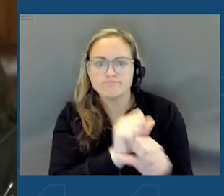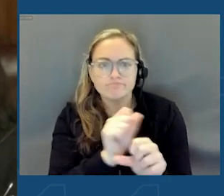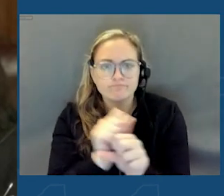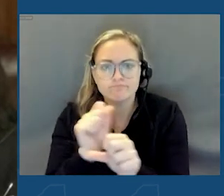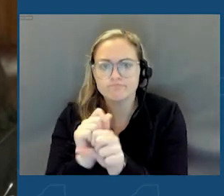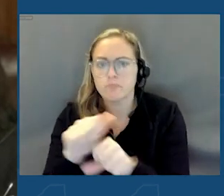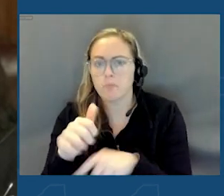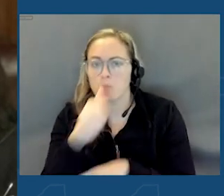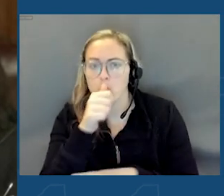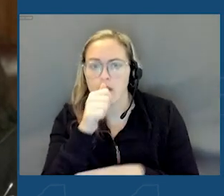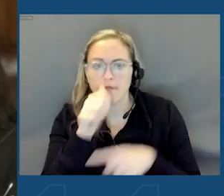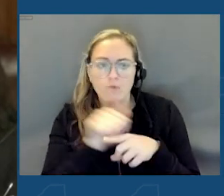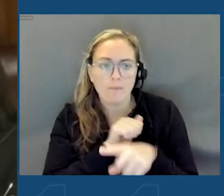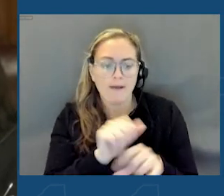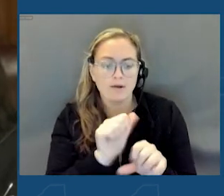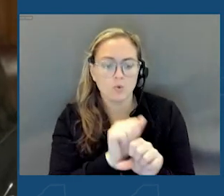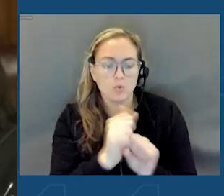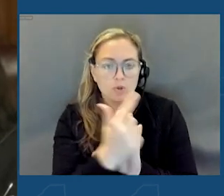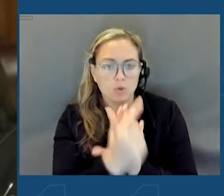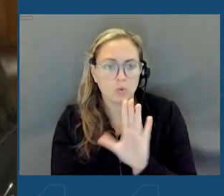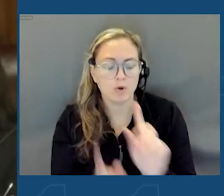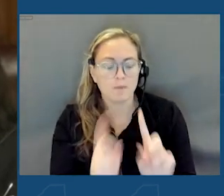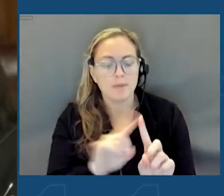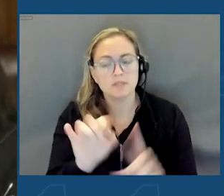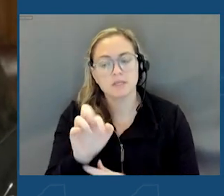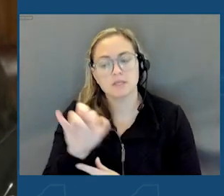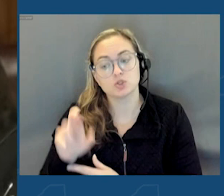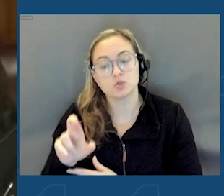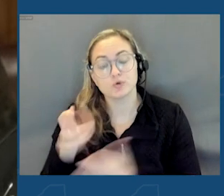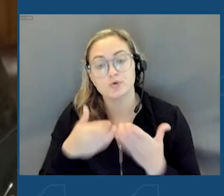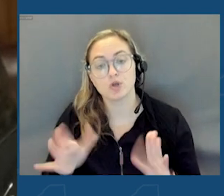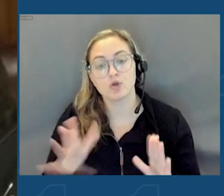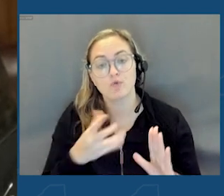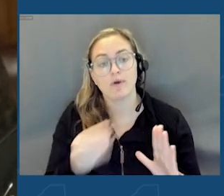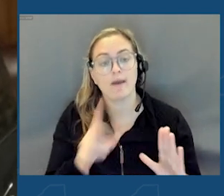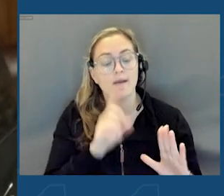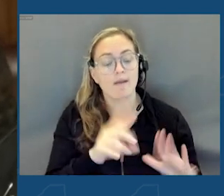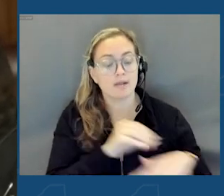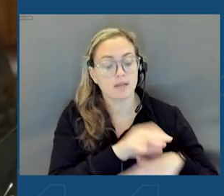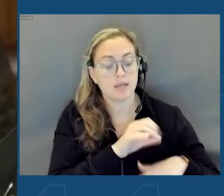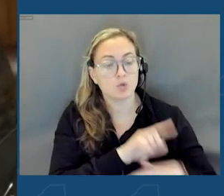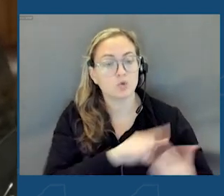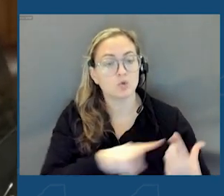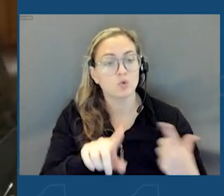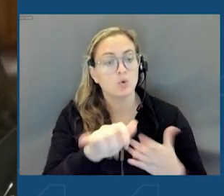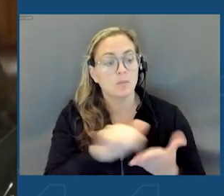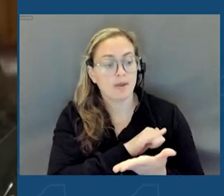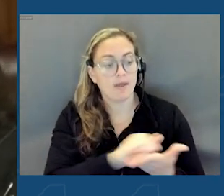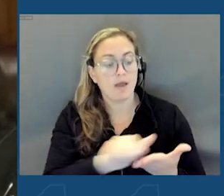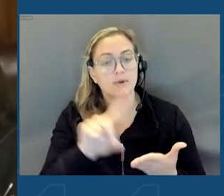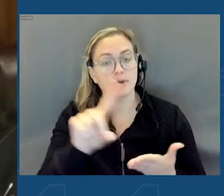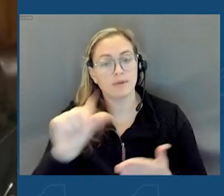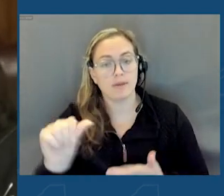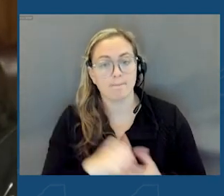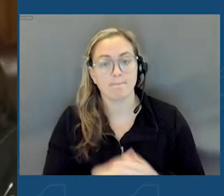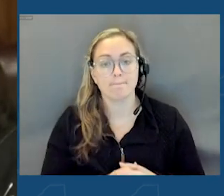also served as New York's Solicitor General and as counsel to the Manhattan District Attorney.